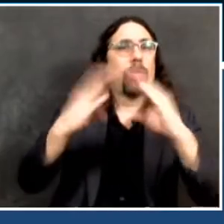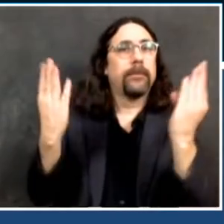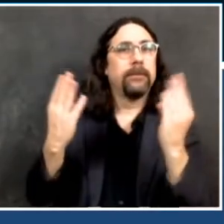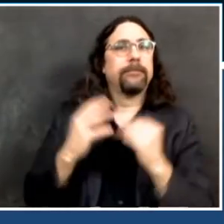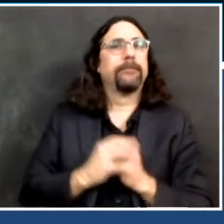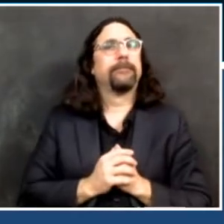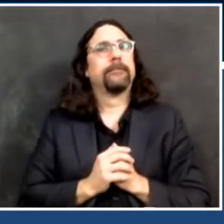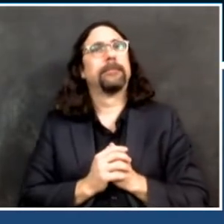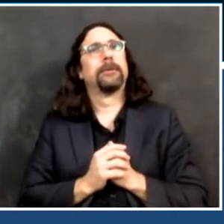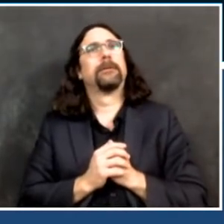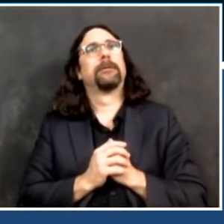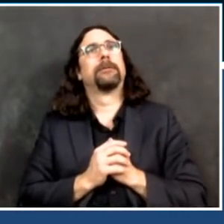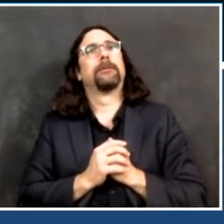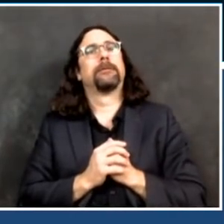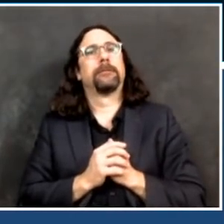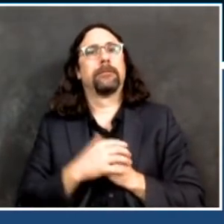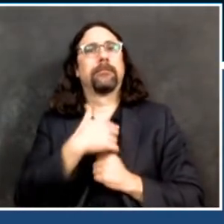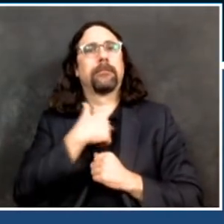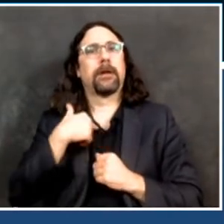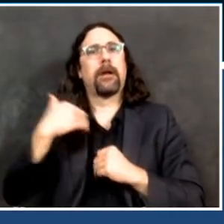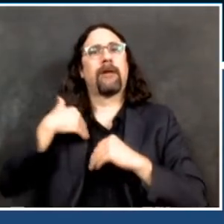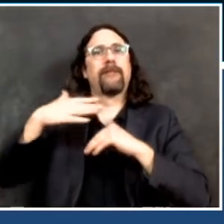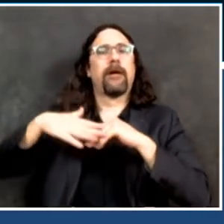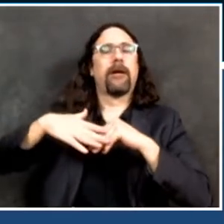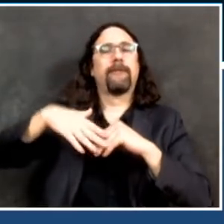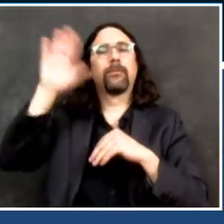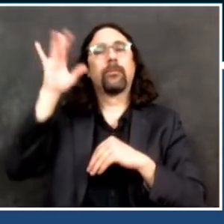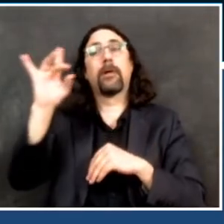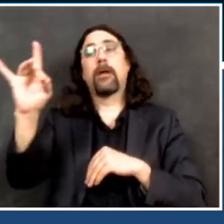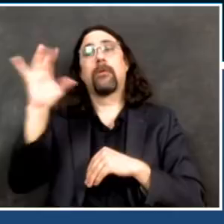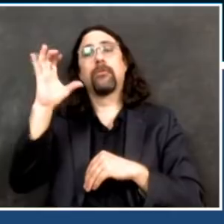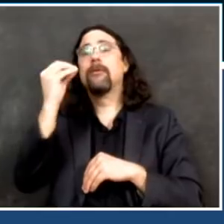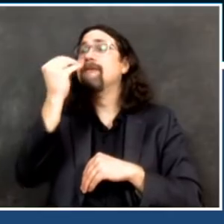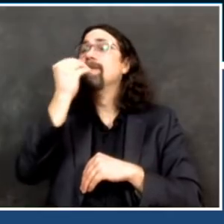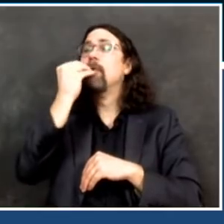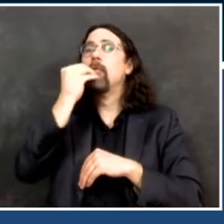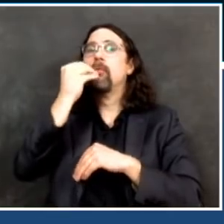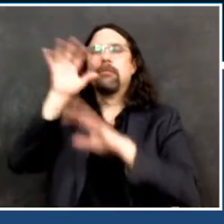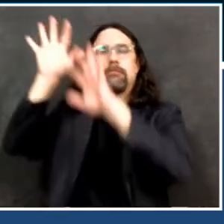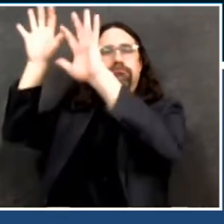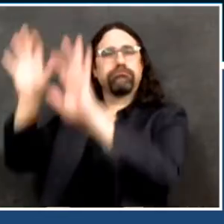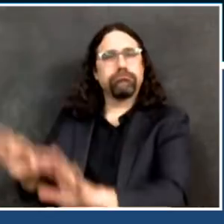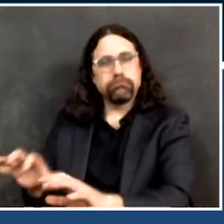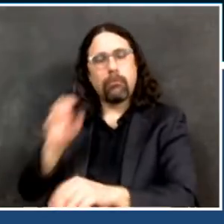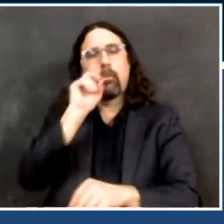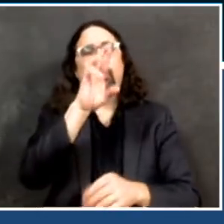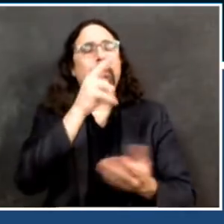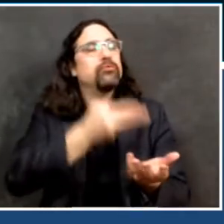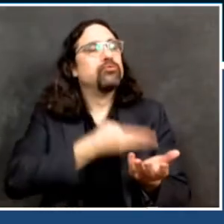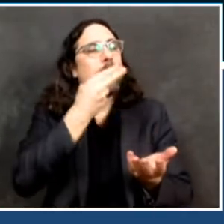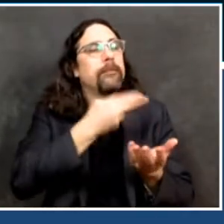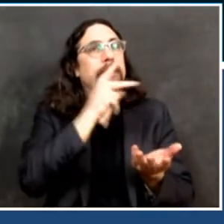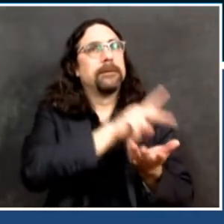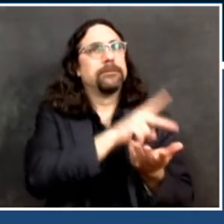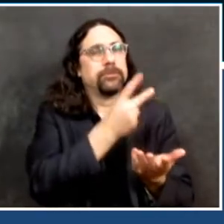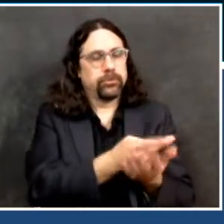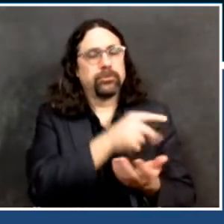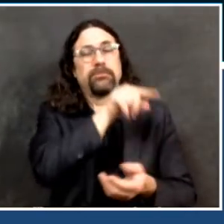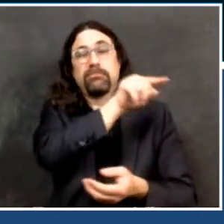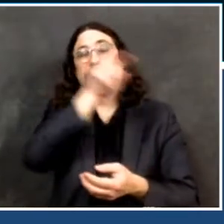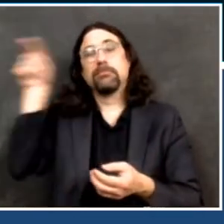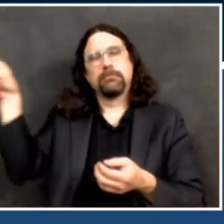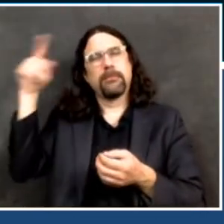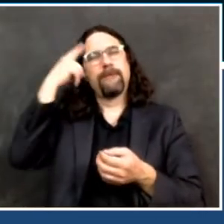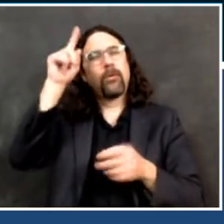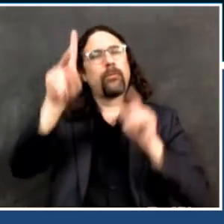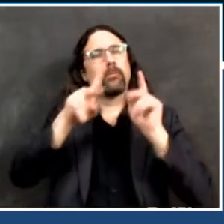and soup kitchens who have converted to takeaway. So we have put $25 million in, and this is $25 million that is meant